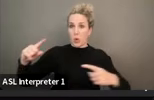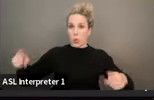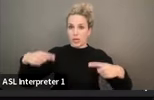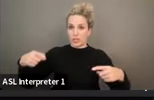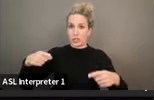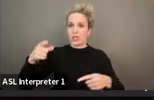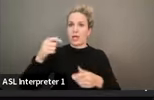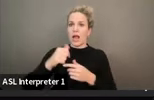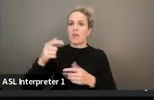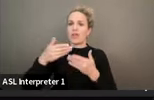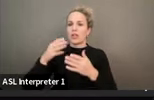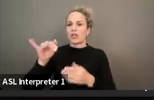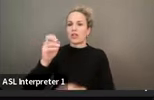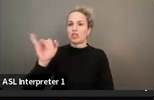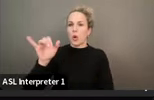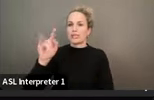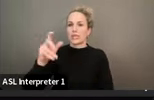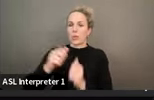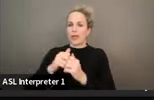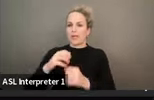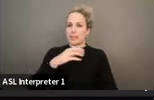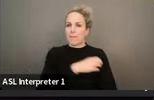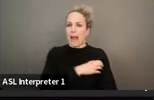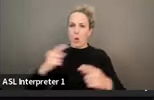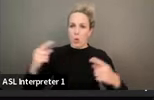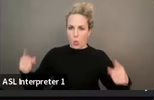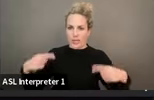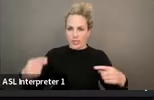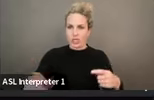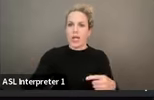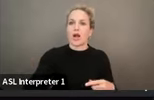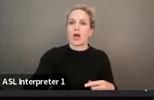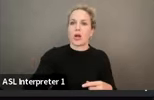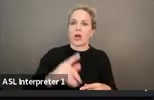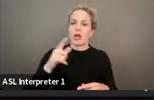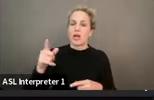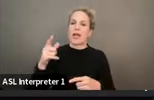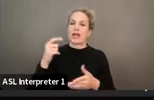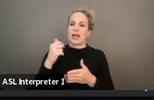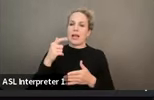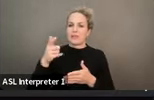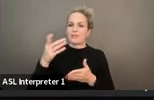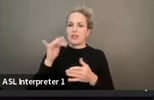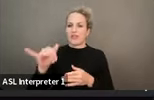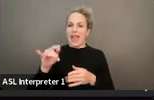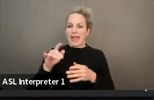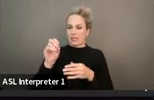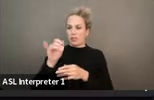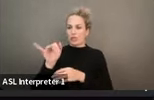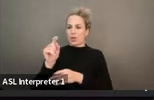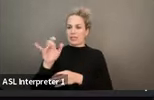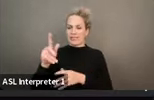enables the joystick of his power wheelchair to serve as the joystick in the game, right? You think about the approach